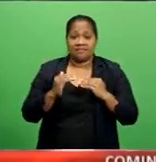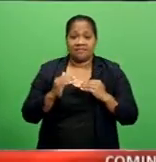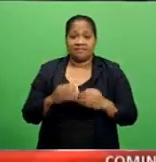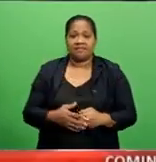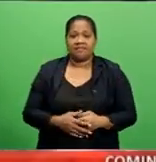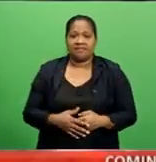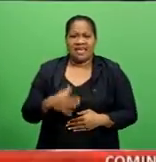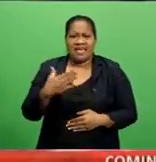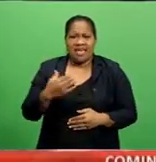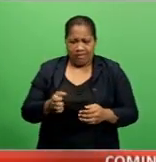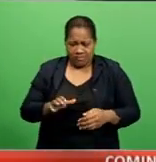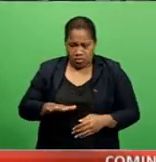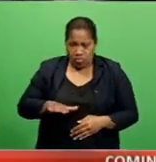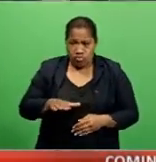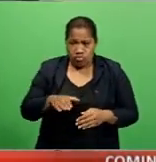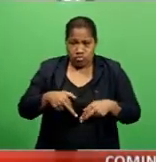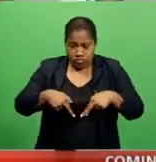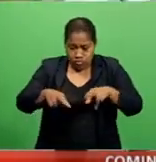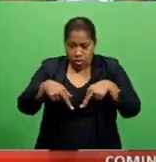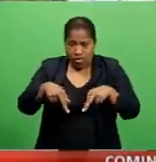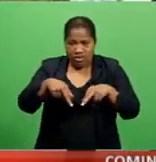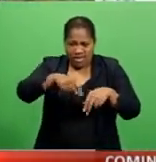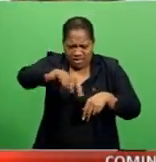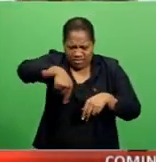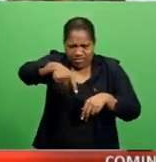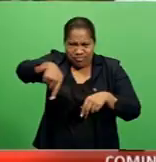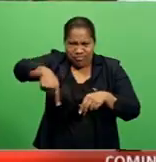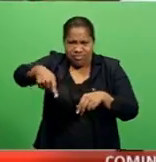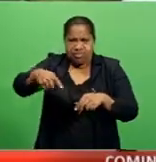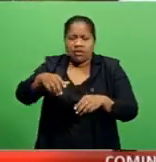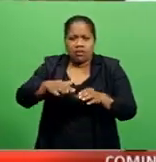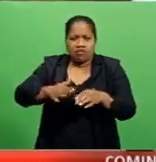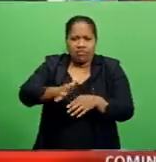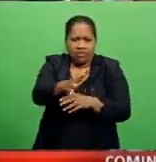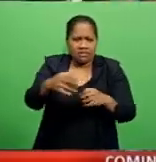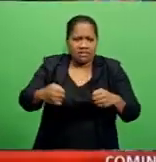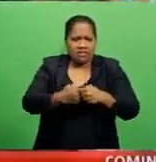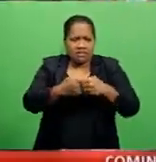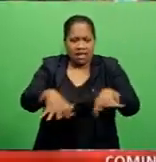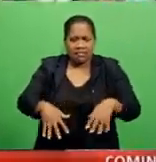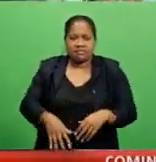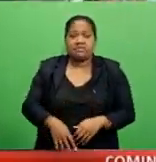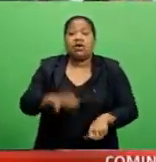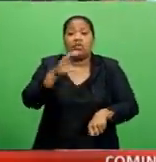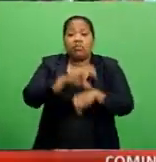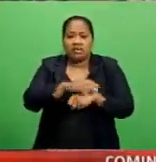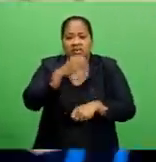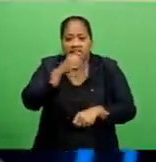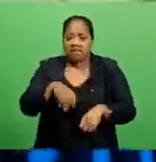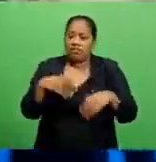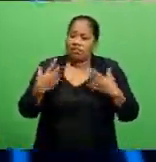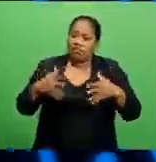potholes cause vehicle damage, and police band brings good cheer to the north.